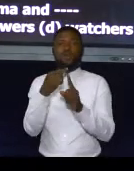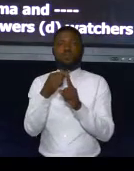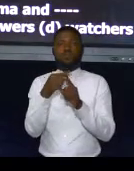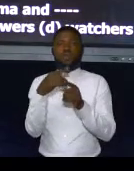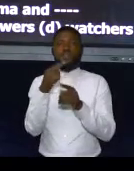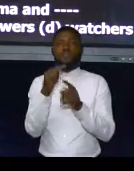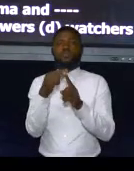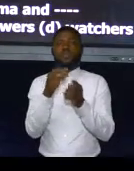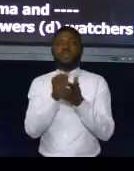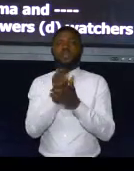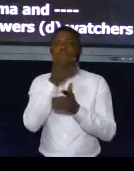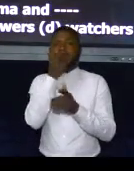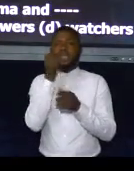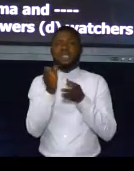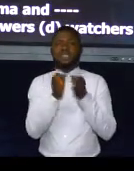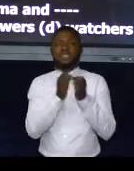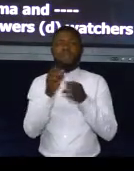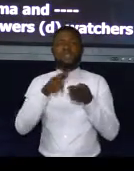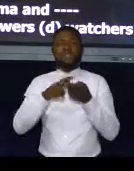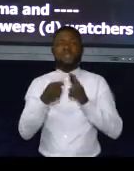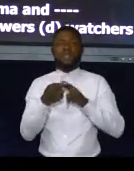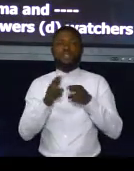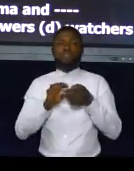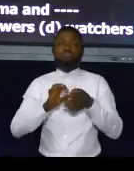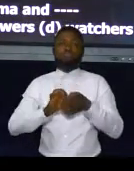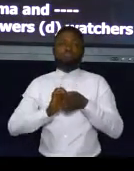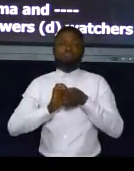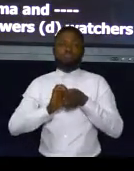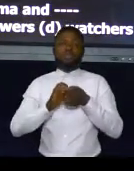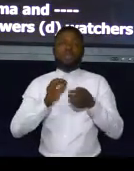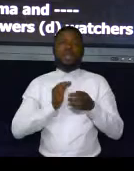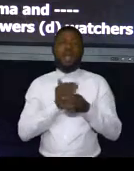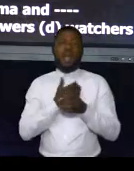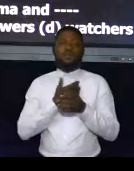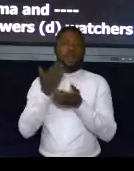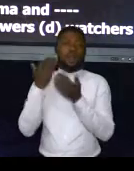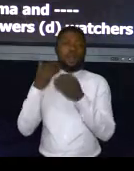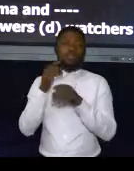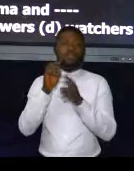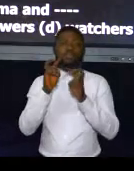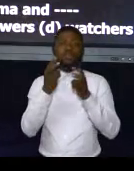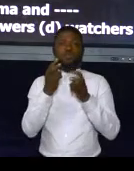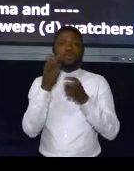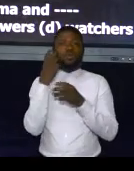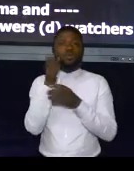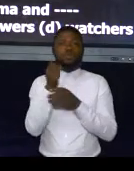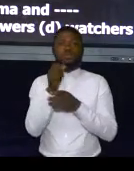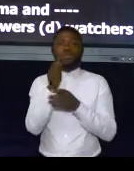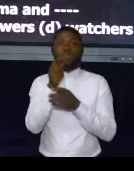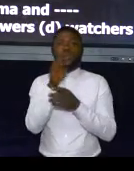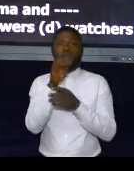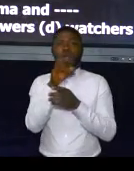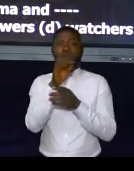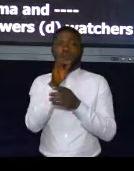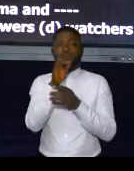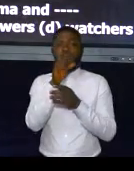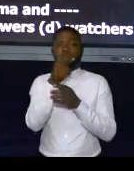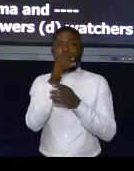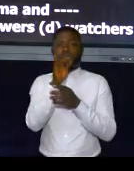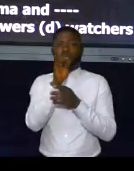words, the words that best describe relationship. Don't forget that our last topic was